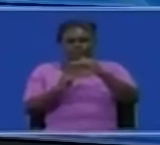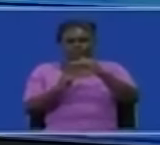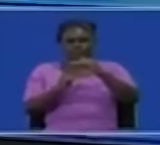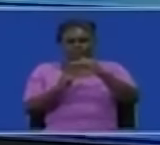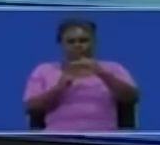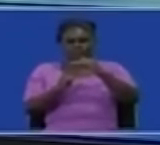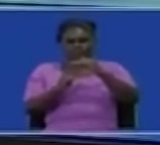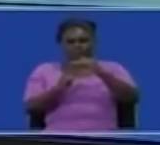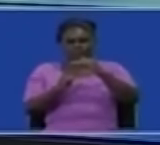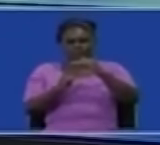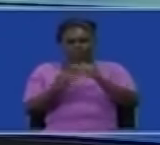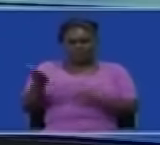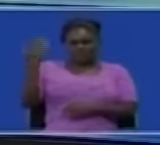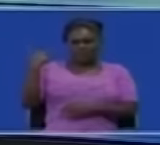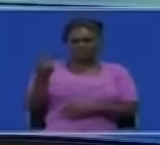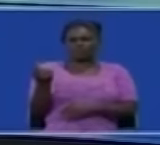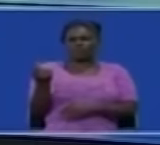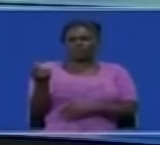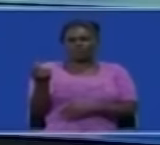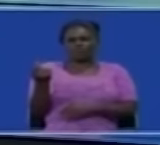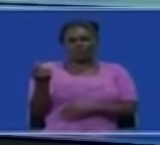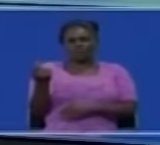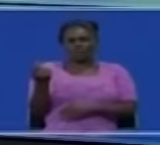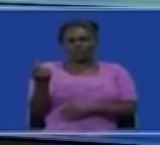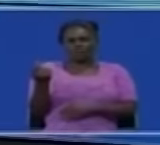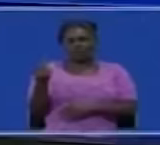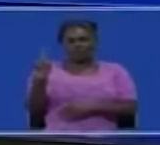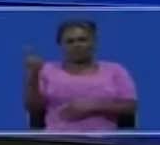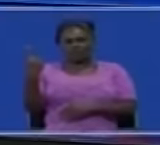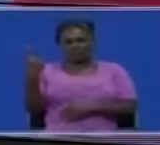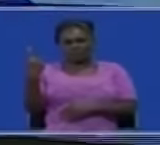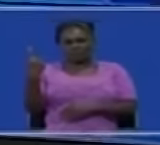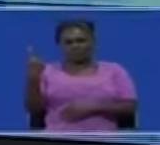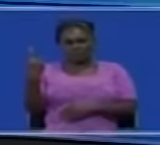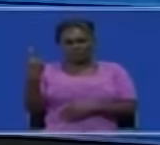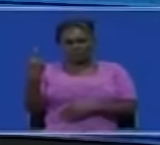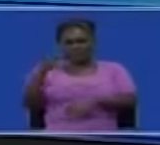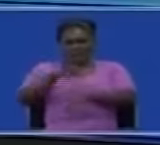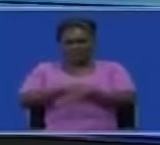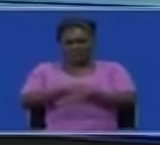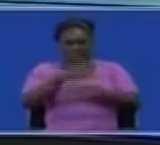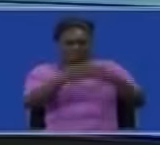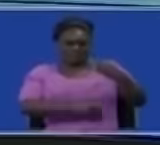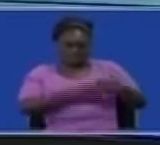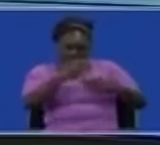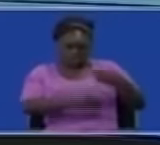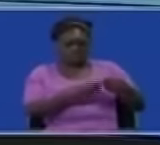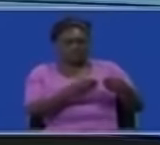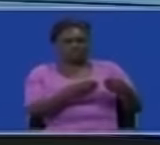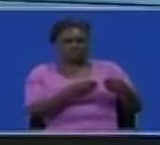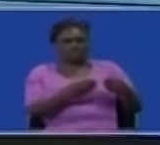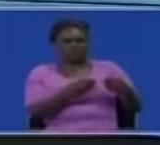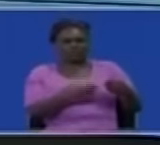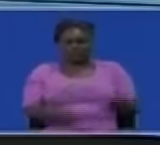of the timelines, if you can go back a little bit, to that first timeline that is there, which is about procuring strategic election materials.